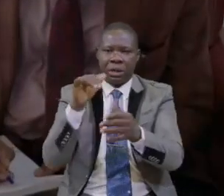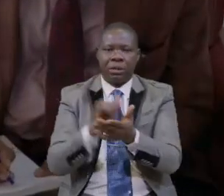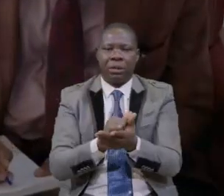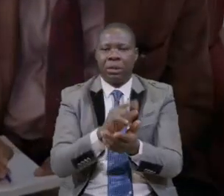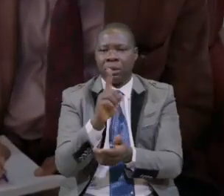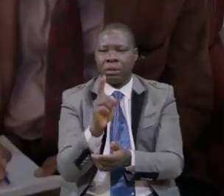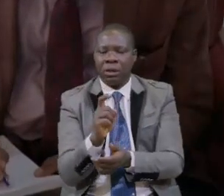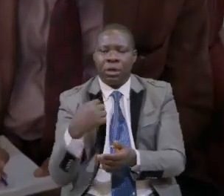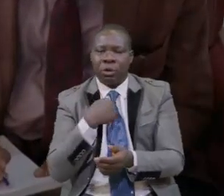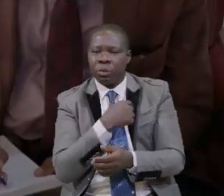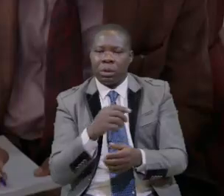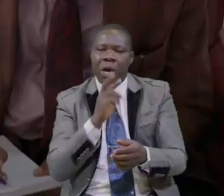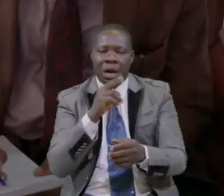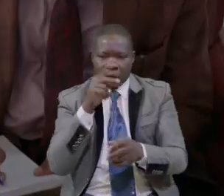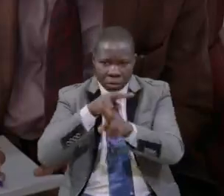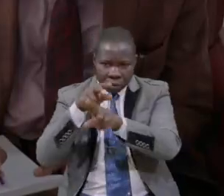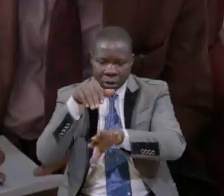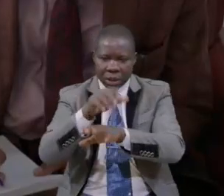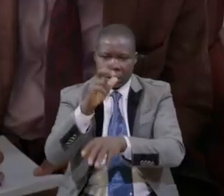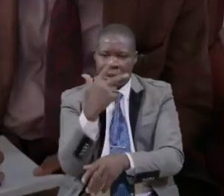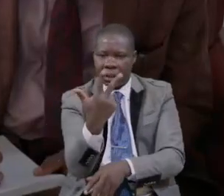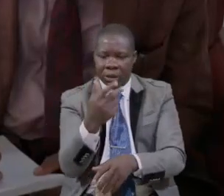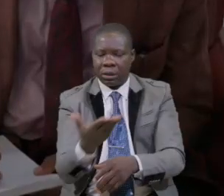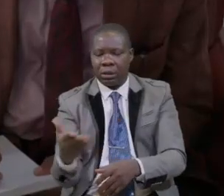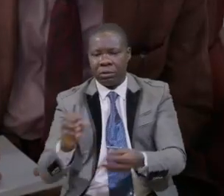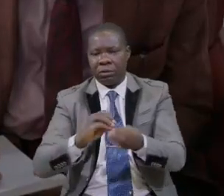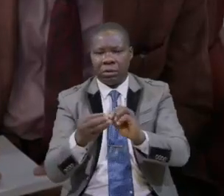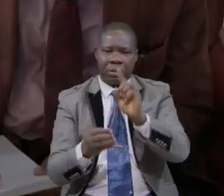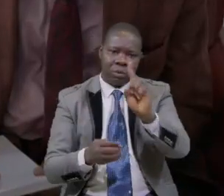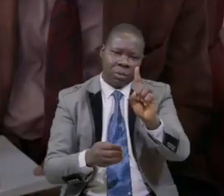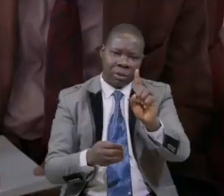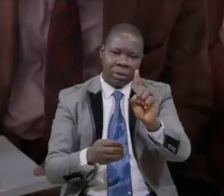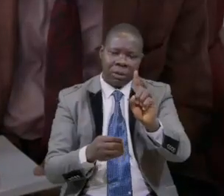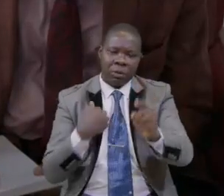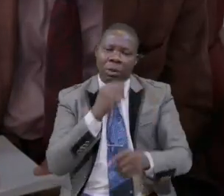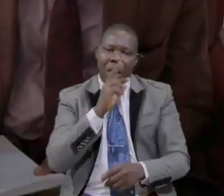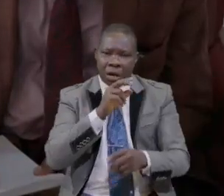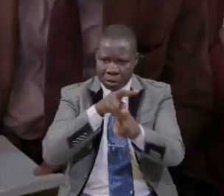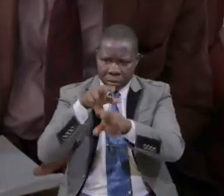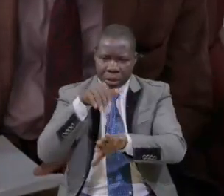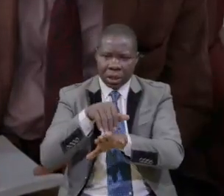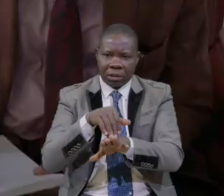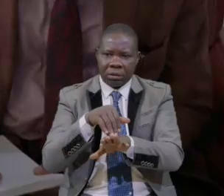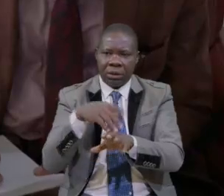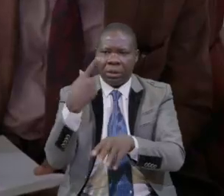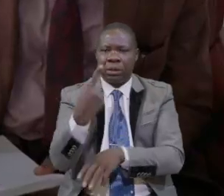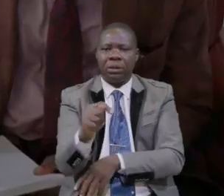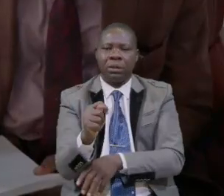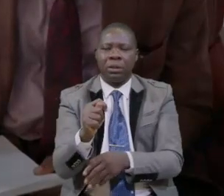three things. Number one, we're looking at the clear